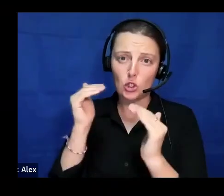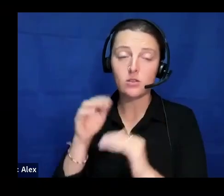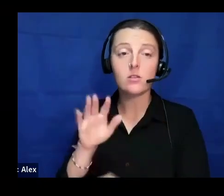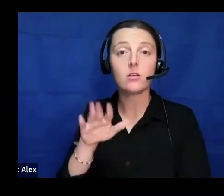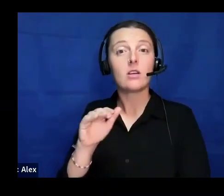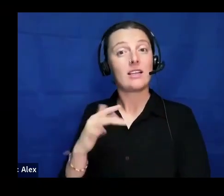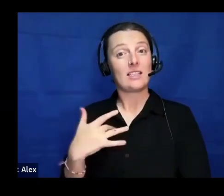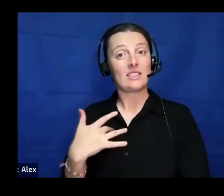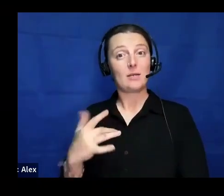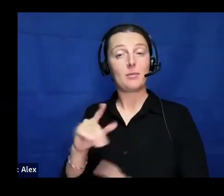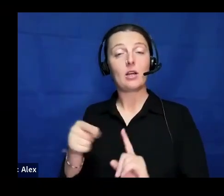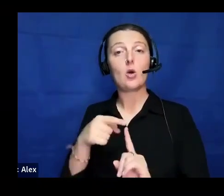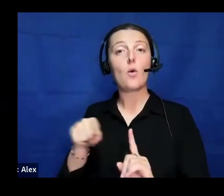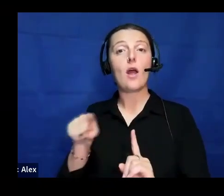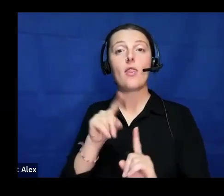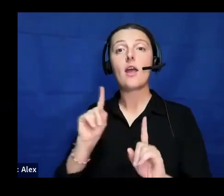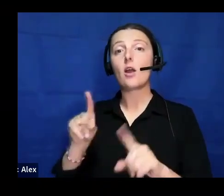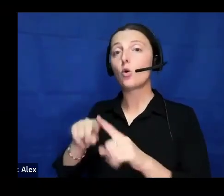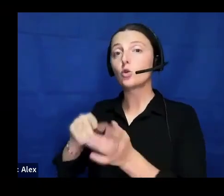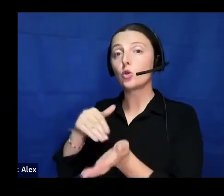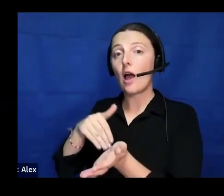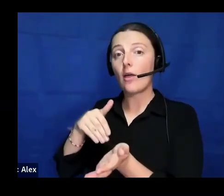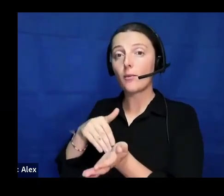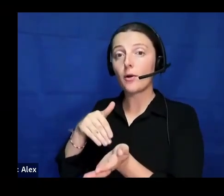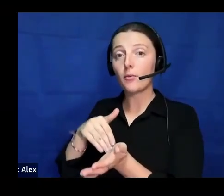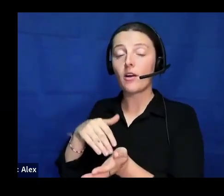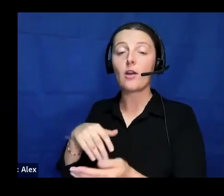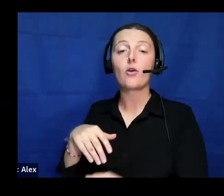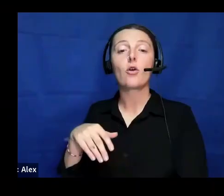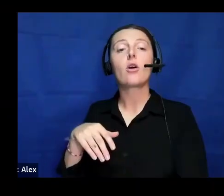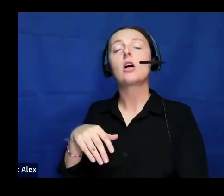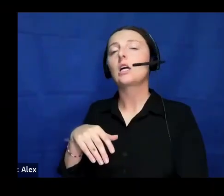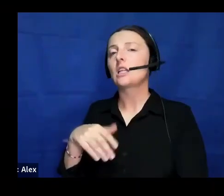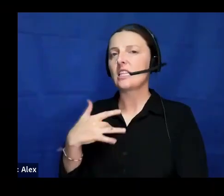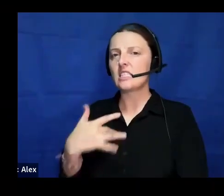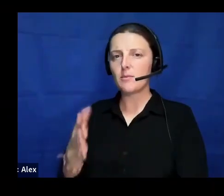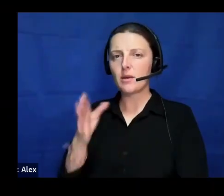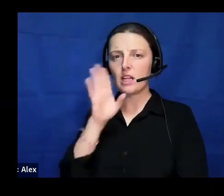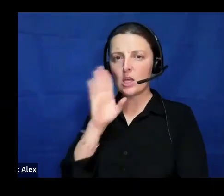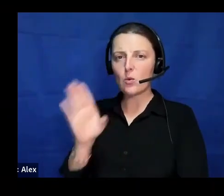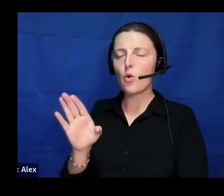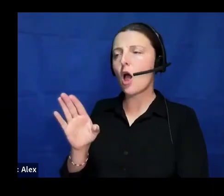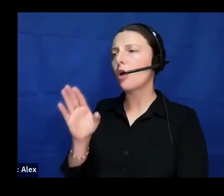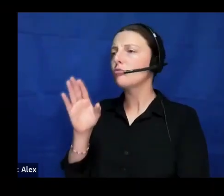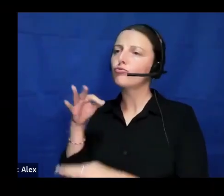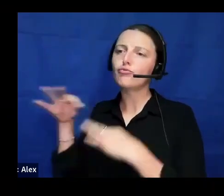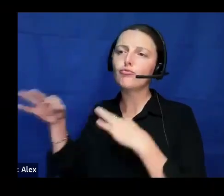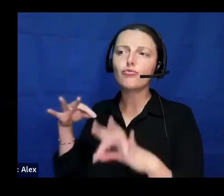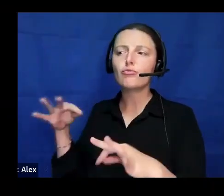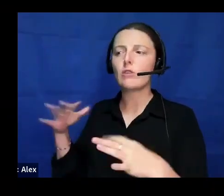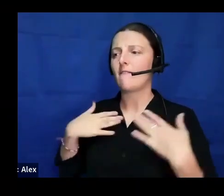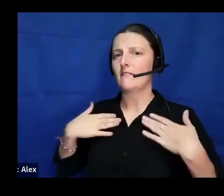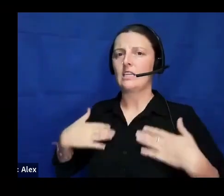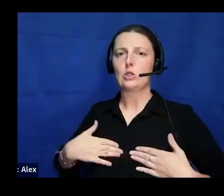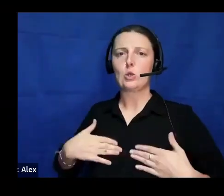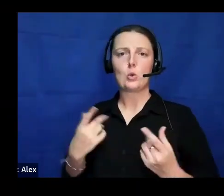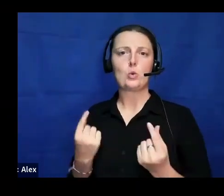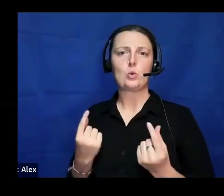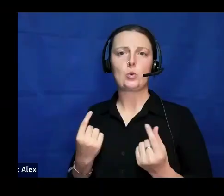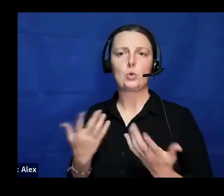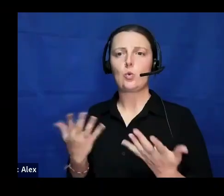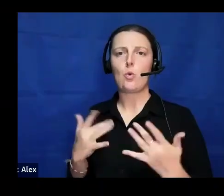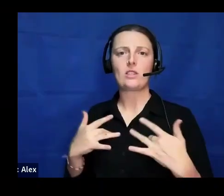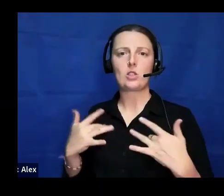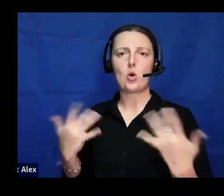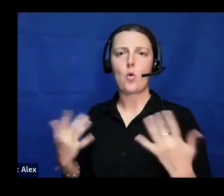a healthcare provider, they tend to focus on, telling their provider about physical things that are going on, right? Like, I can't walk